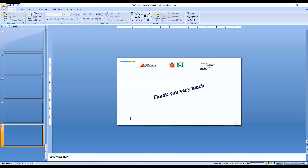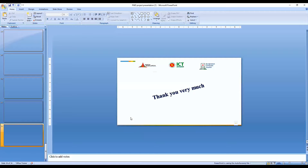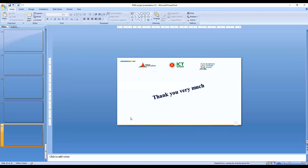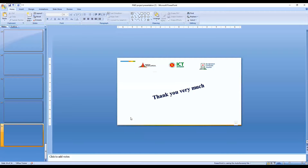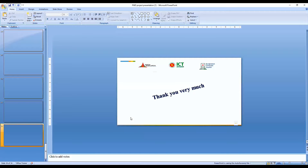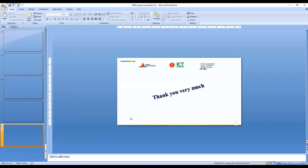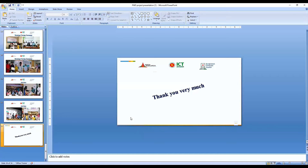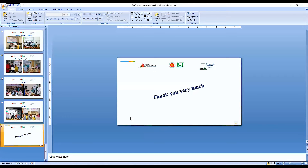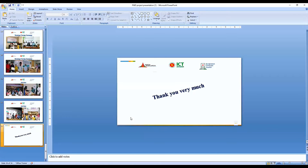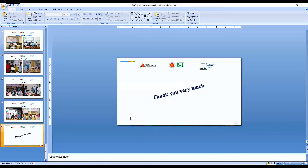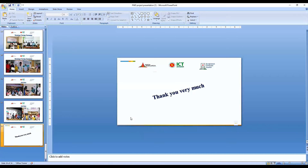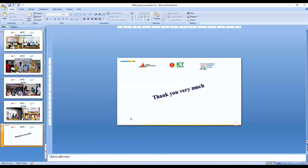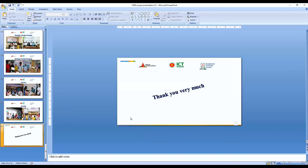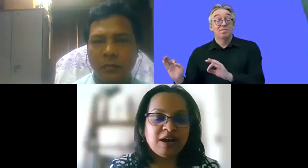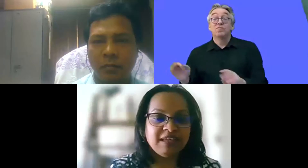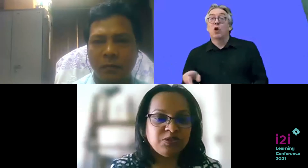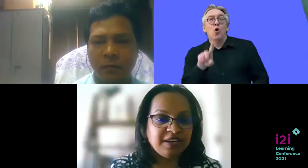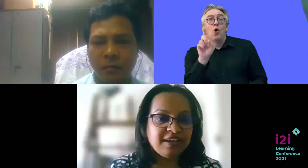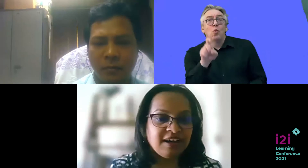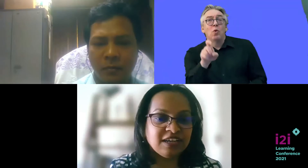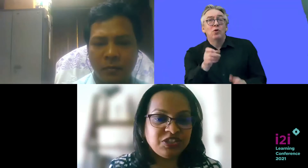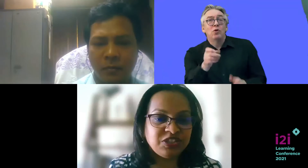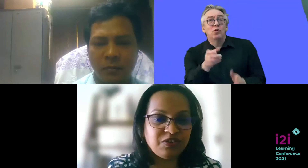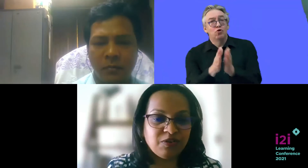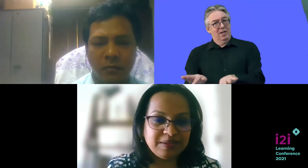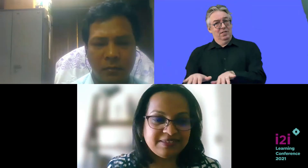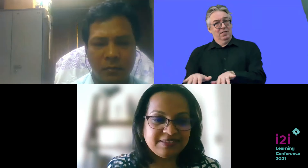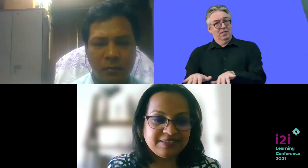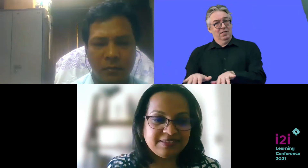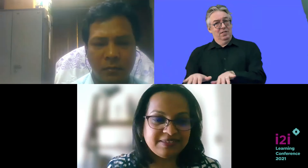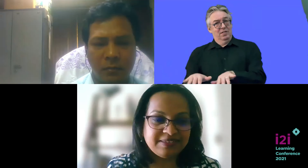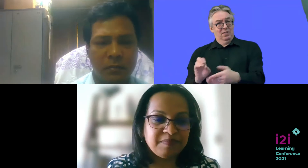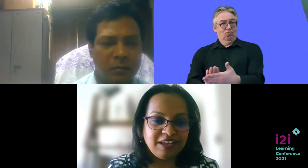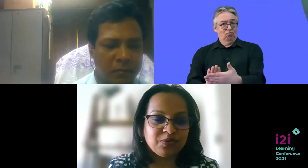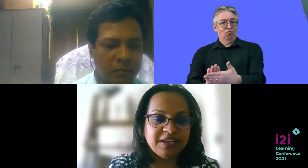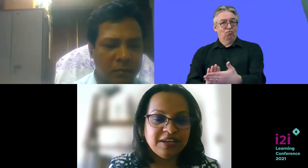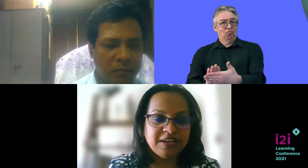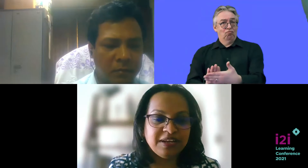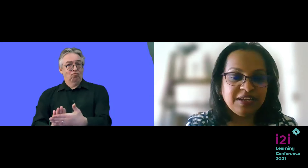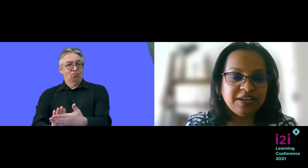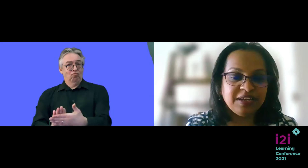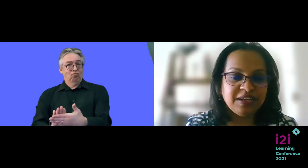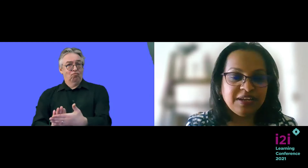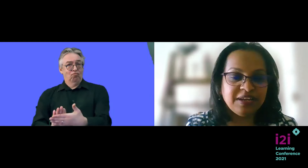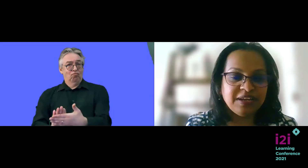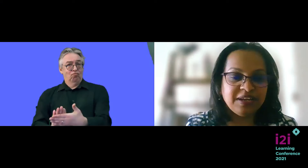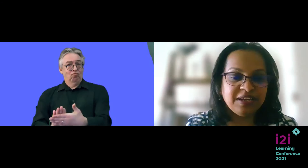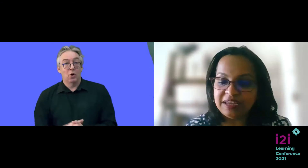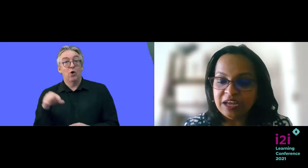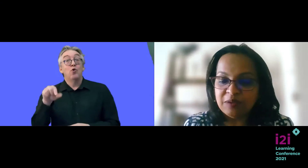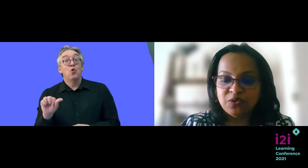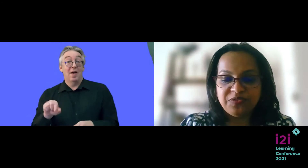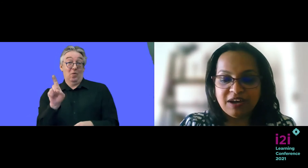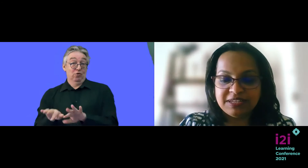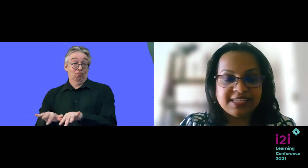So maybe if there are any questions, please to either to Anika, Shiro, or Mr. Rabani, you could on the Q&A box. Let